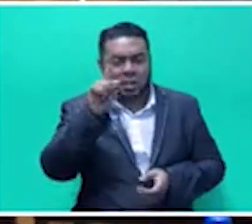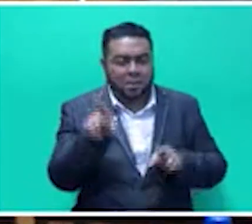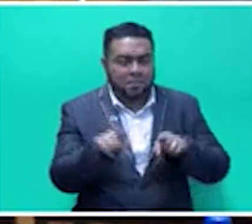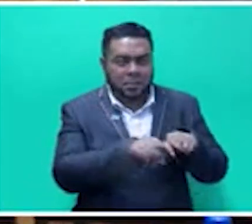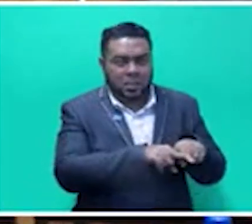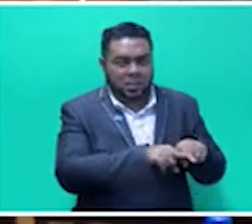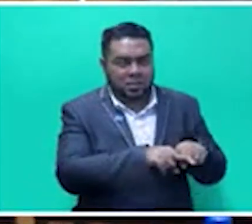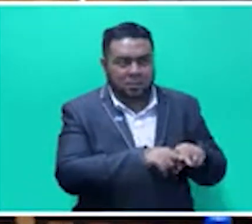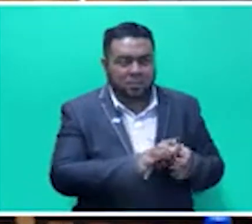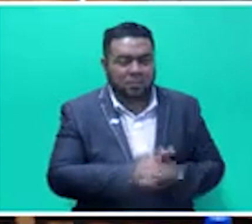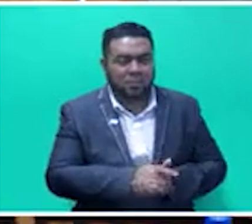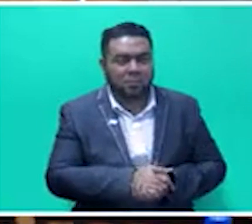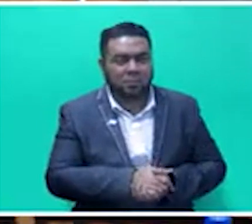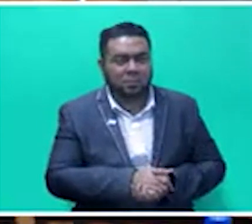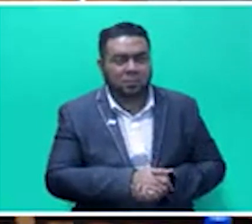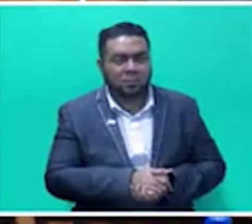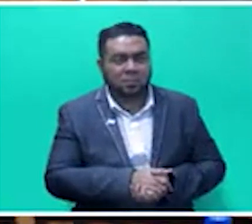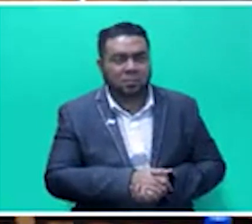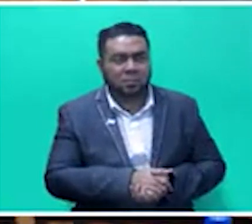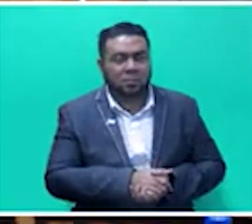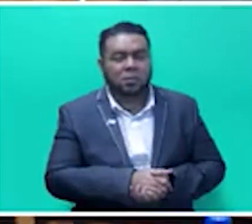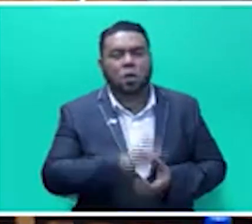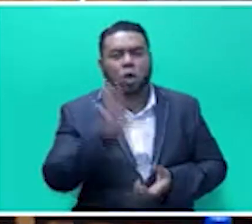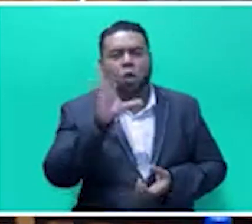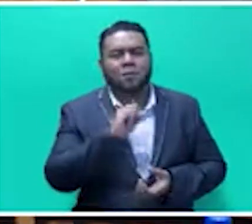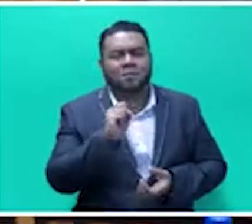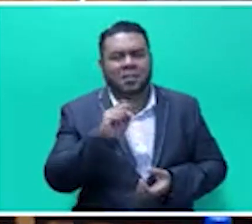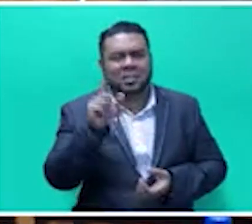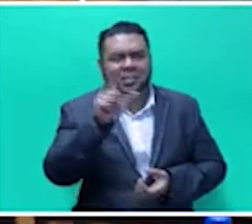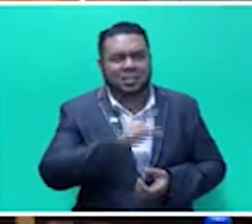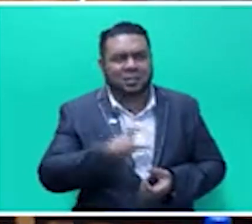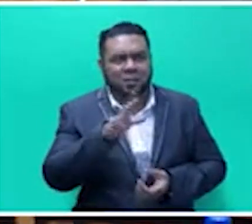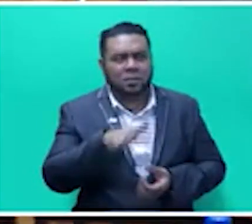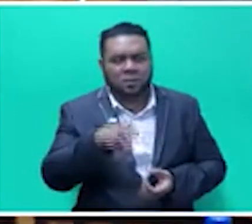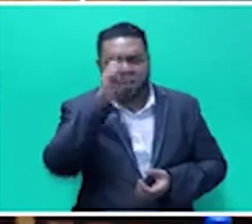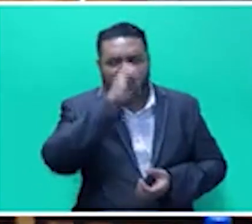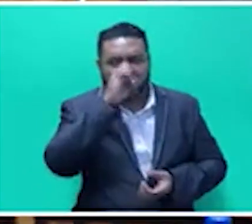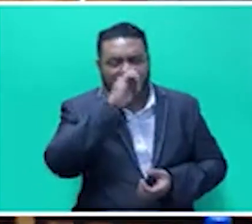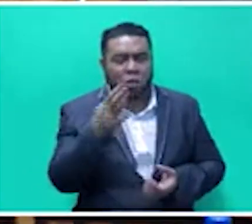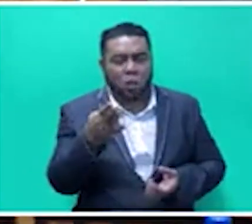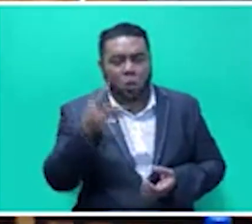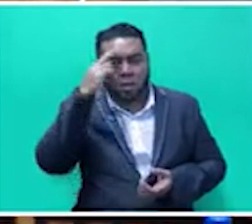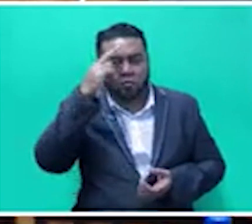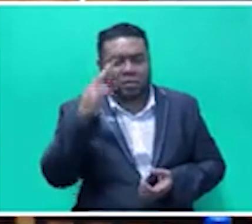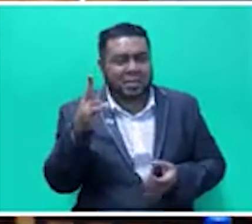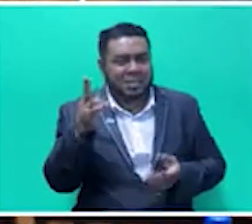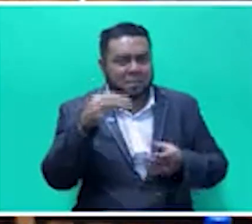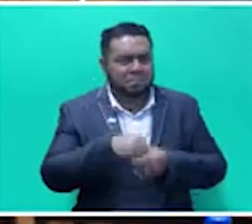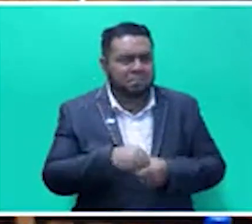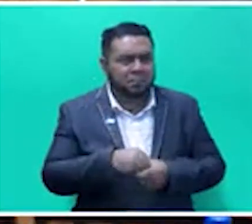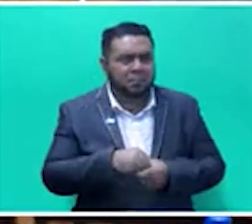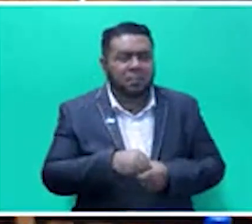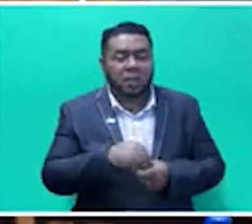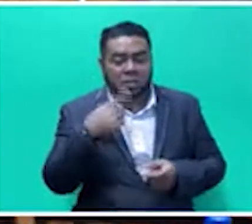Mr. Speaker, of secularism and ethno-nationalism. I mean, the Johnny come